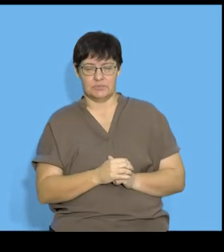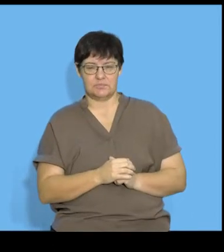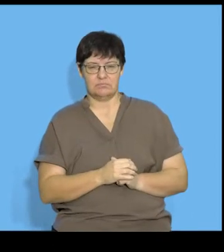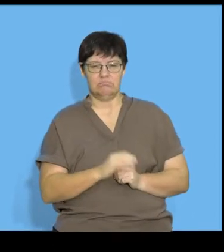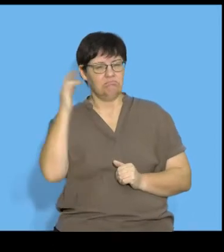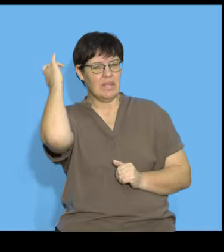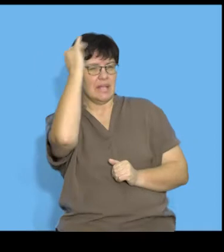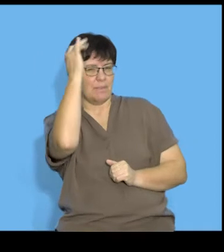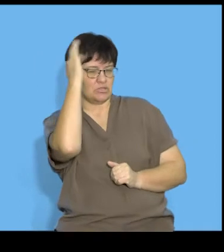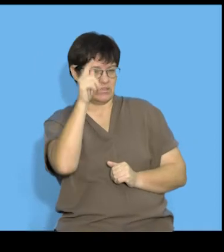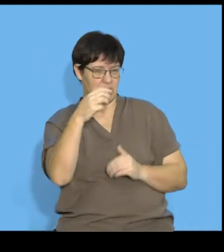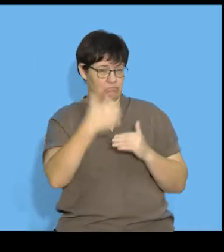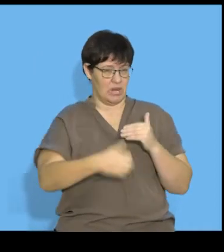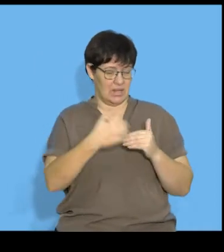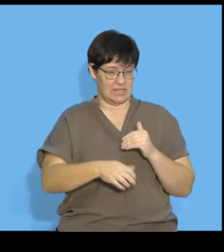this is the bread